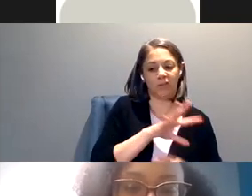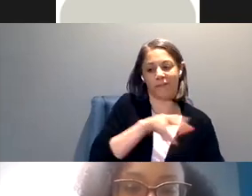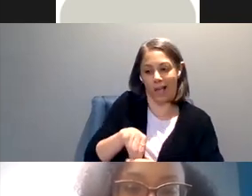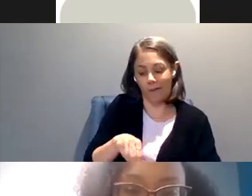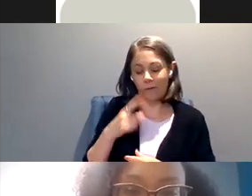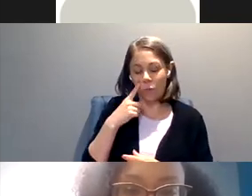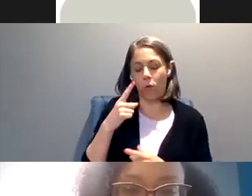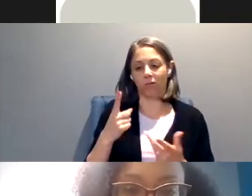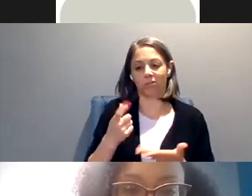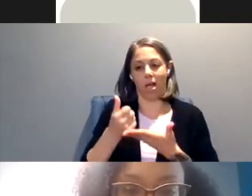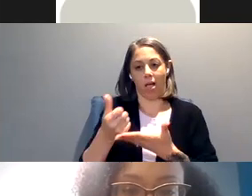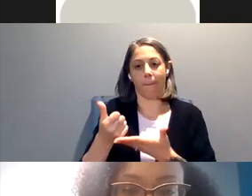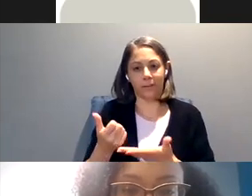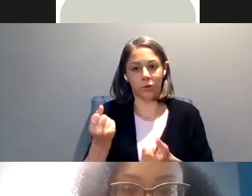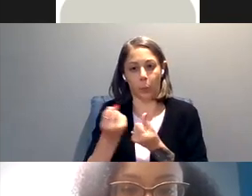Let's go ahead.